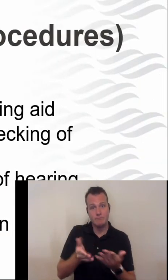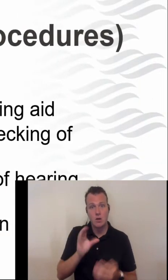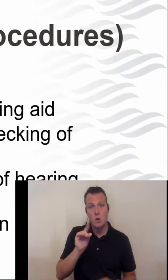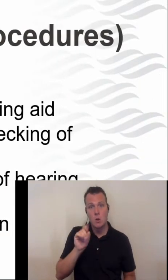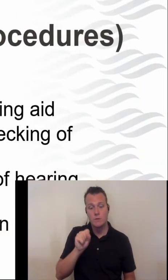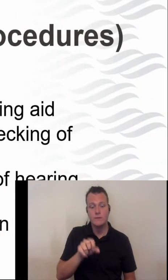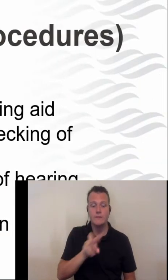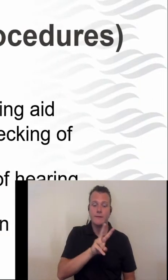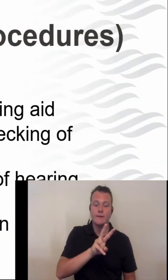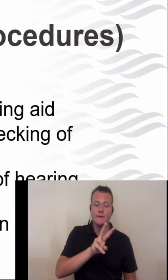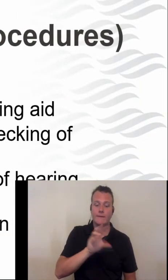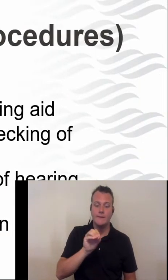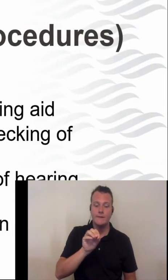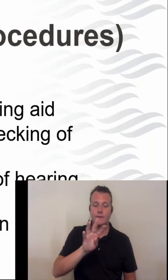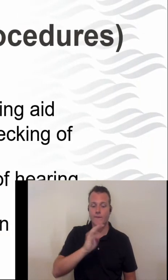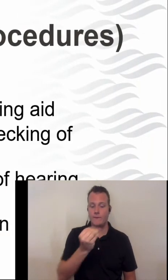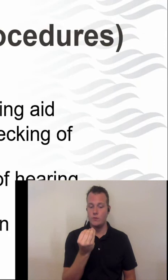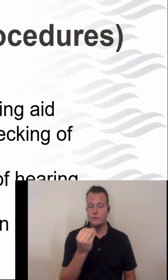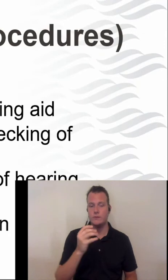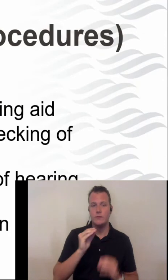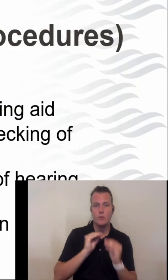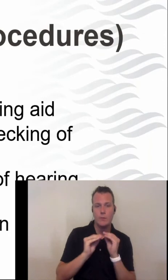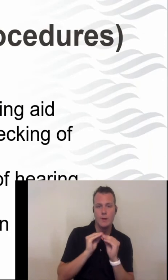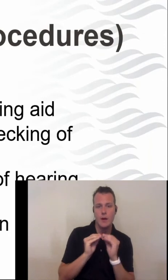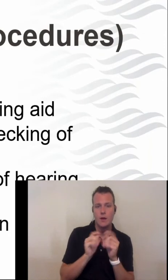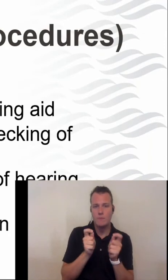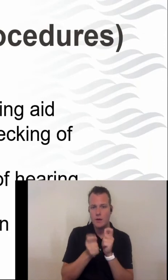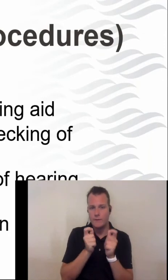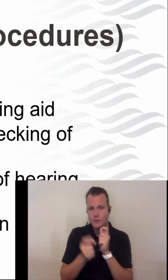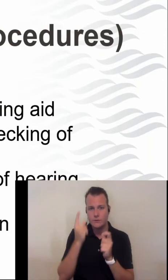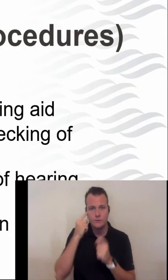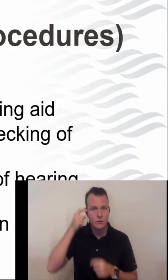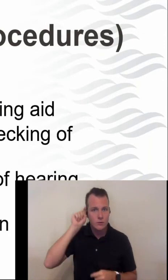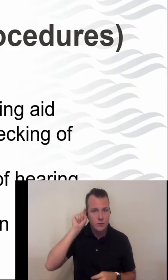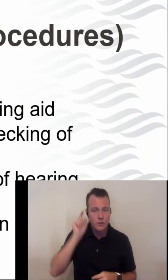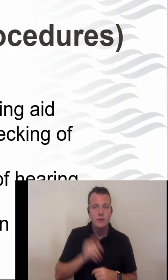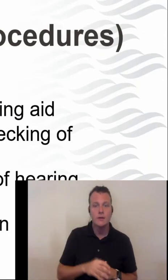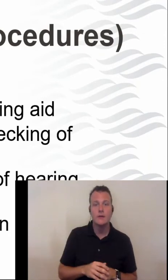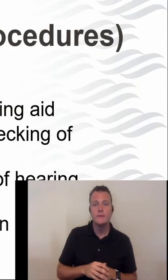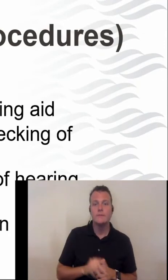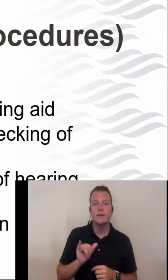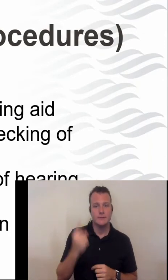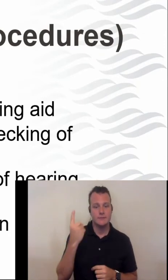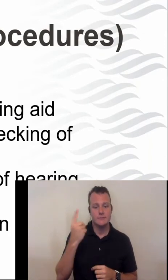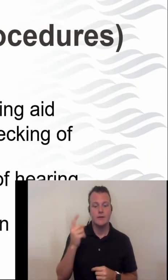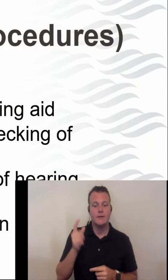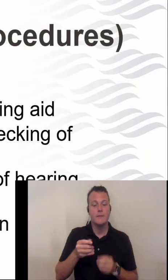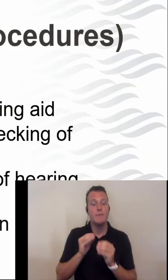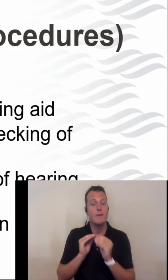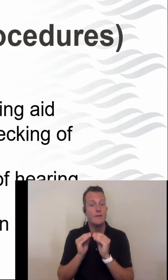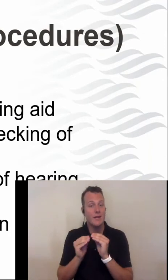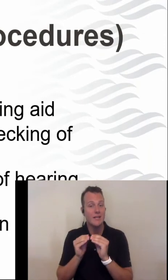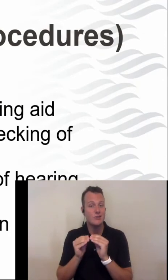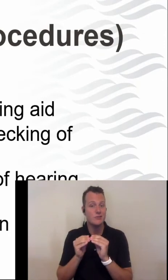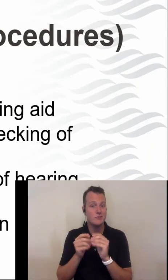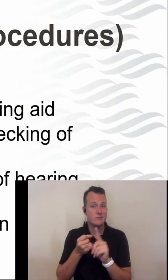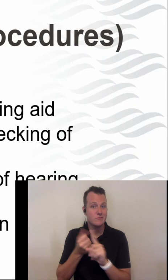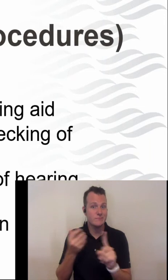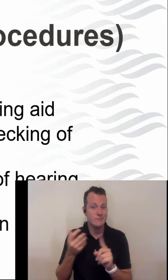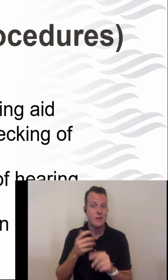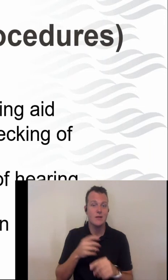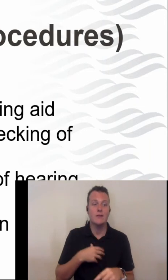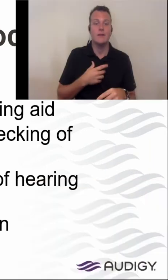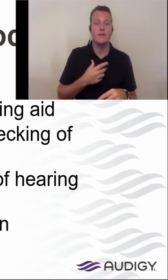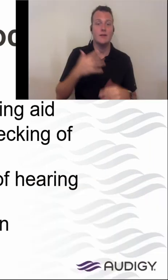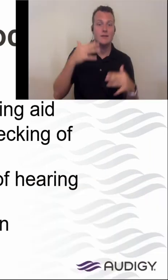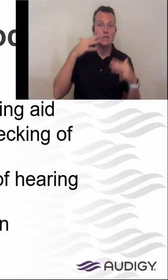the codes. B5014, repair modification of a hearing aid, is something, modification's not specified